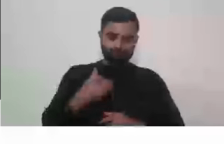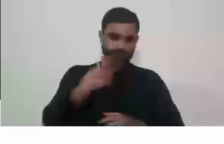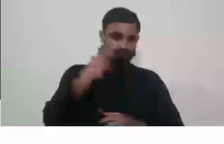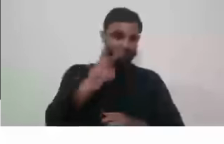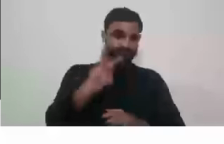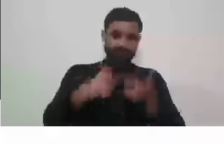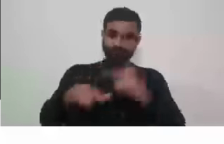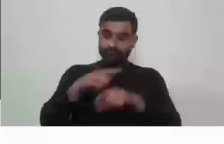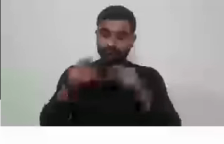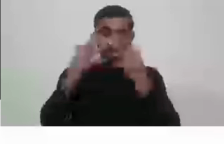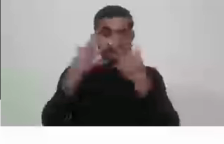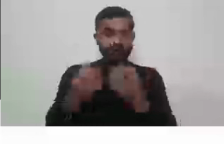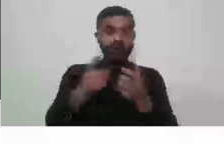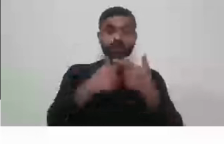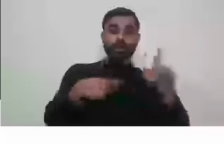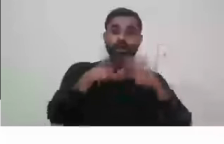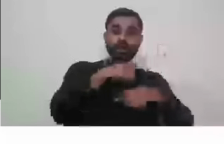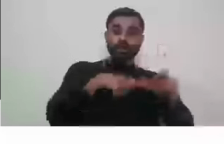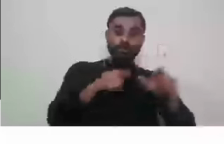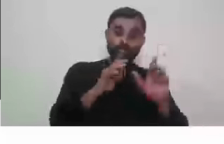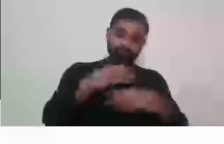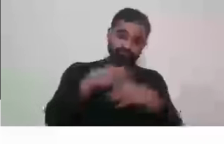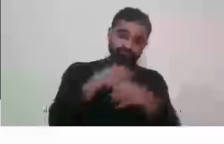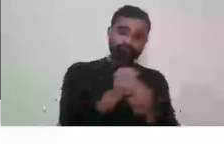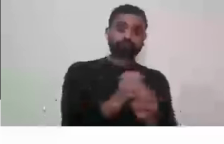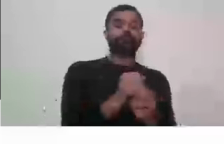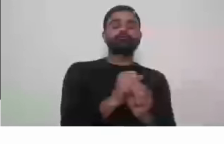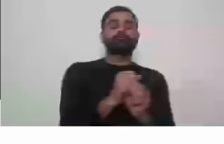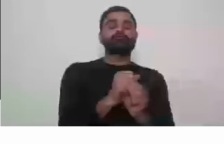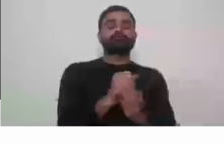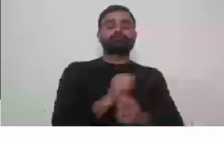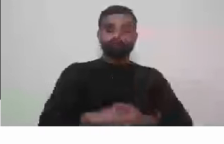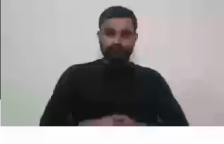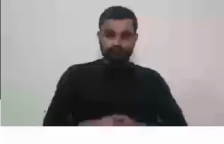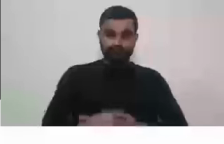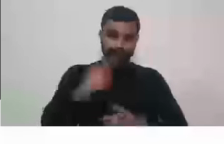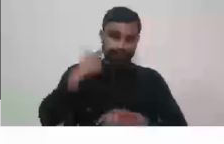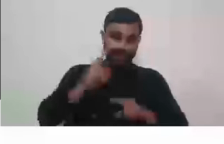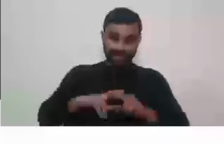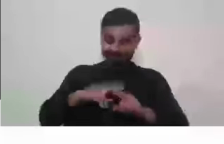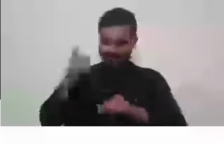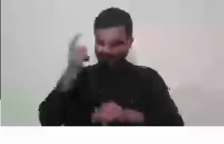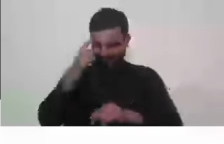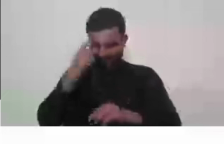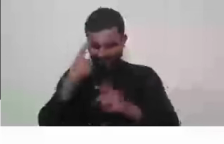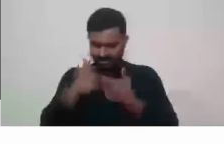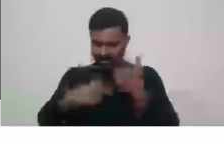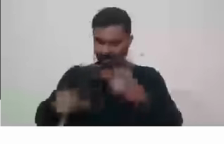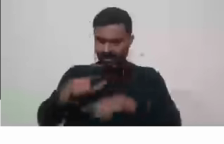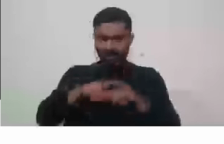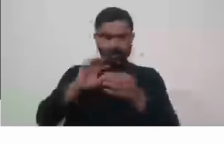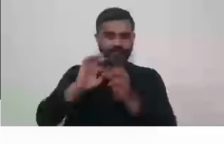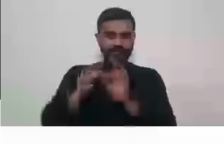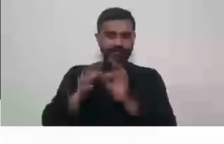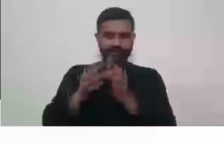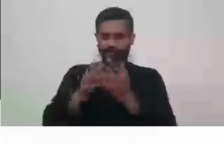how we want language to be produced. And if we think language as a fixed set of codes,